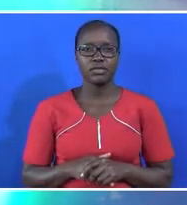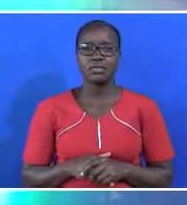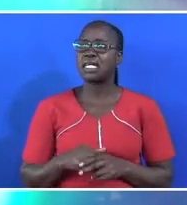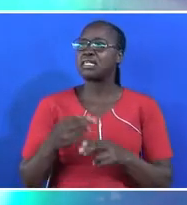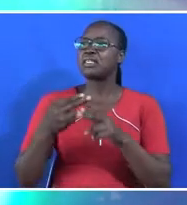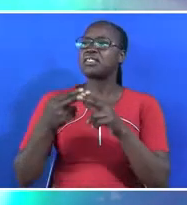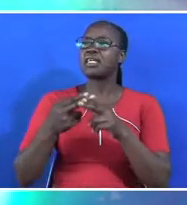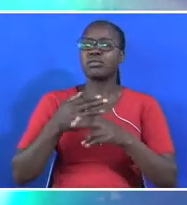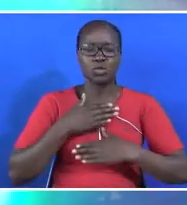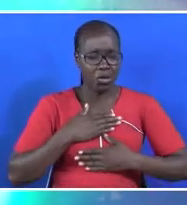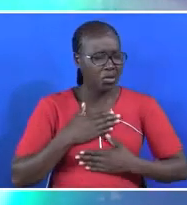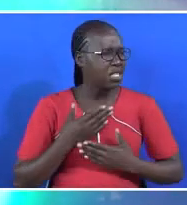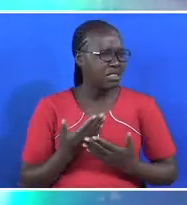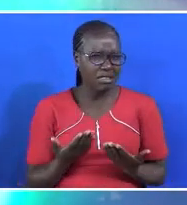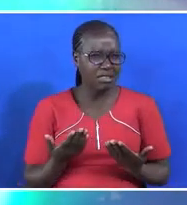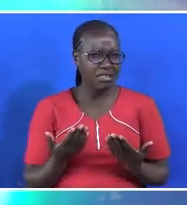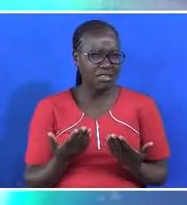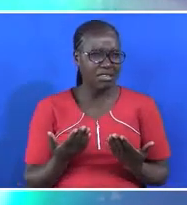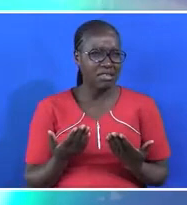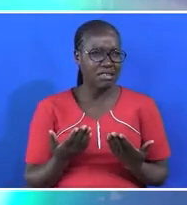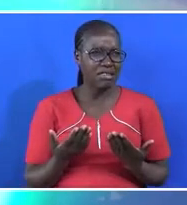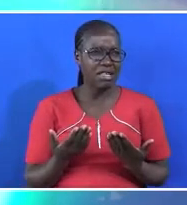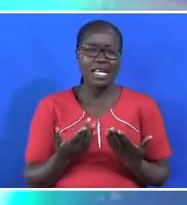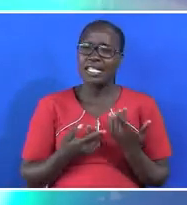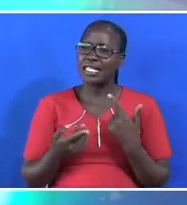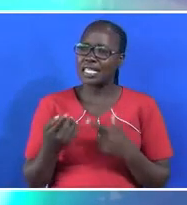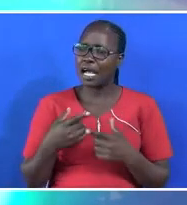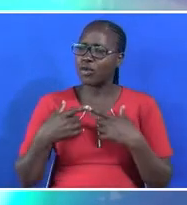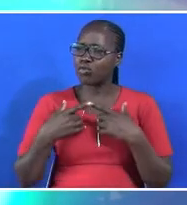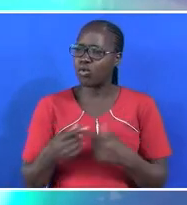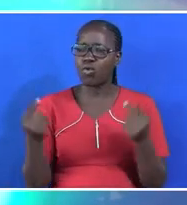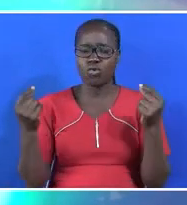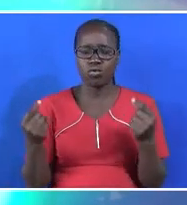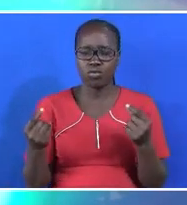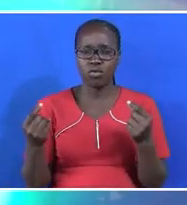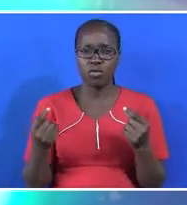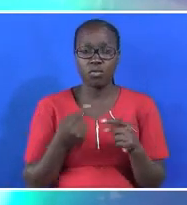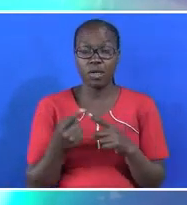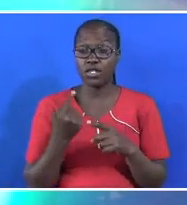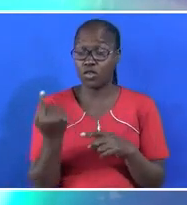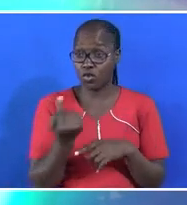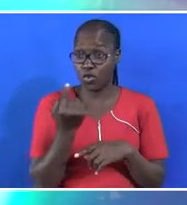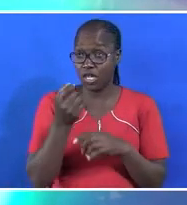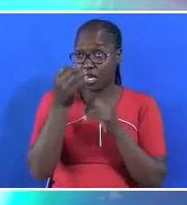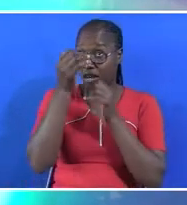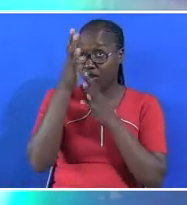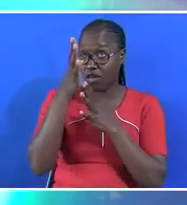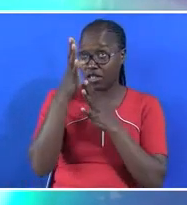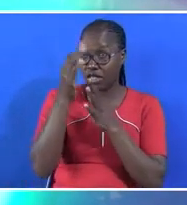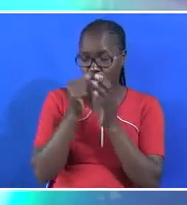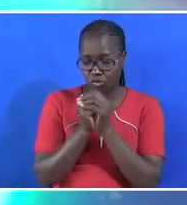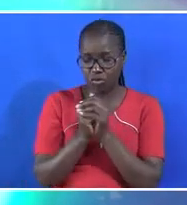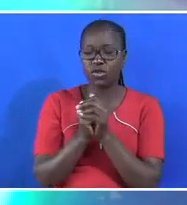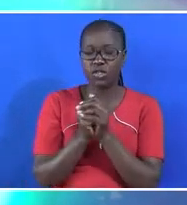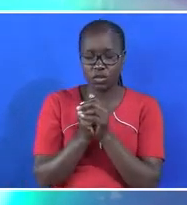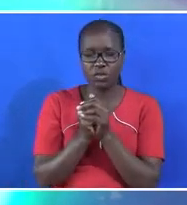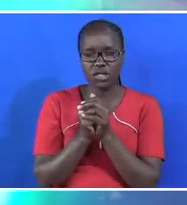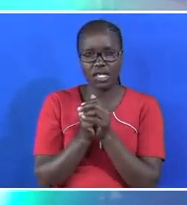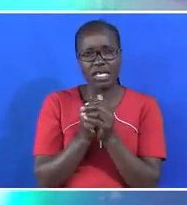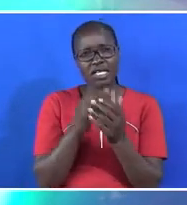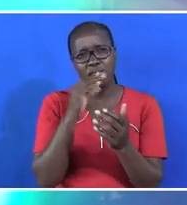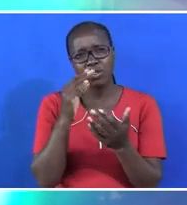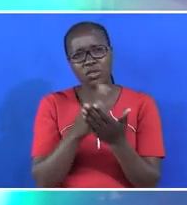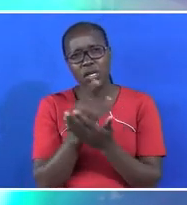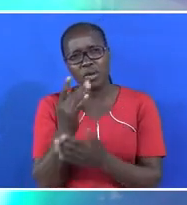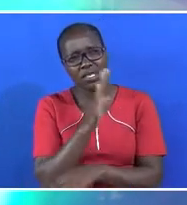Titles, honors, these accolades will come and go, but only God is to be worshipped. Am I speaking to